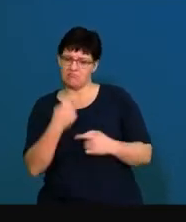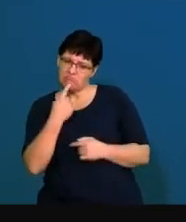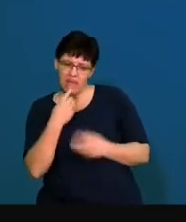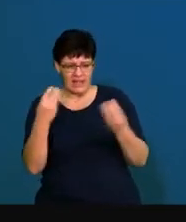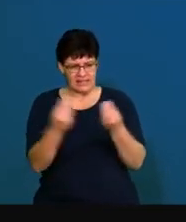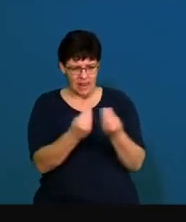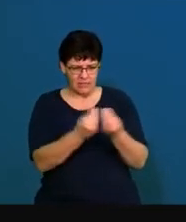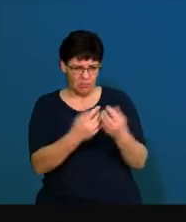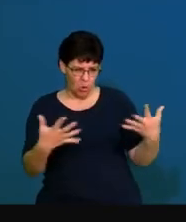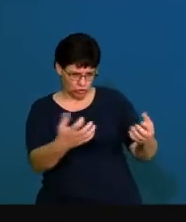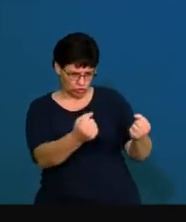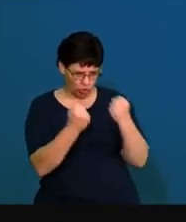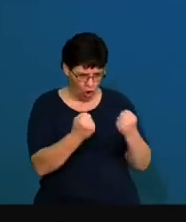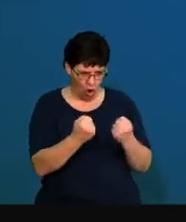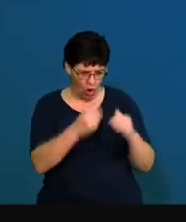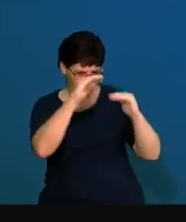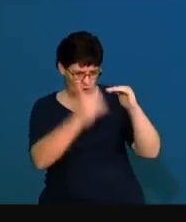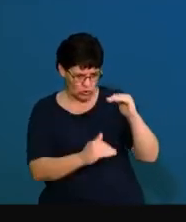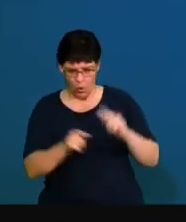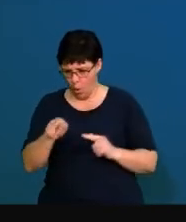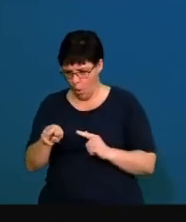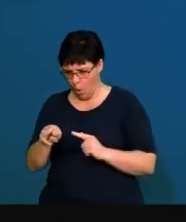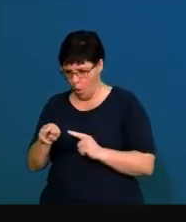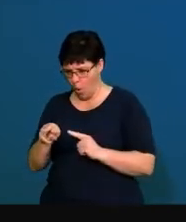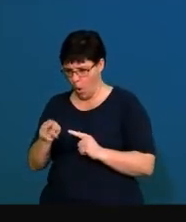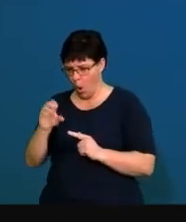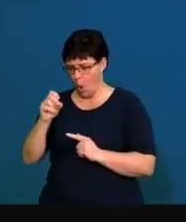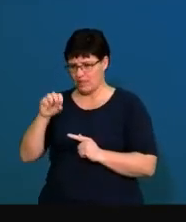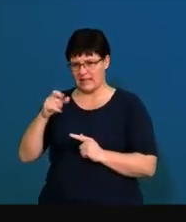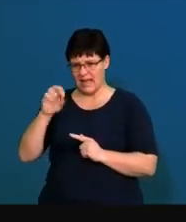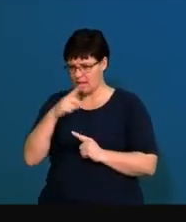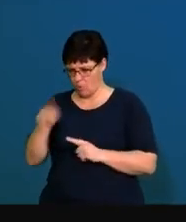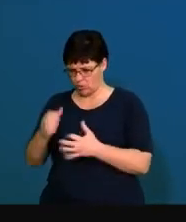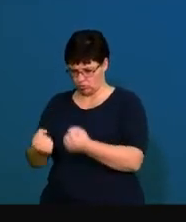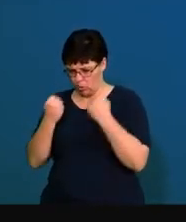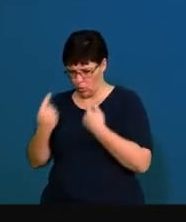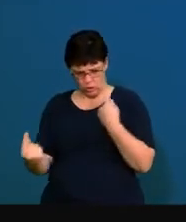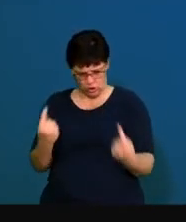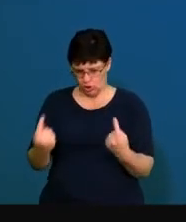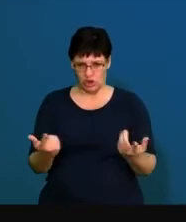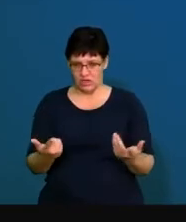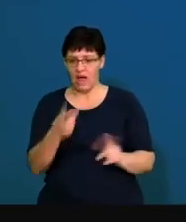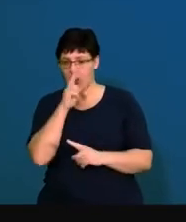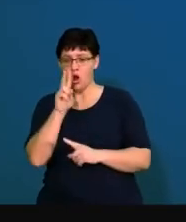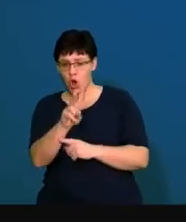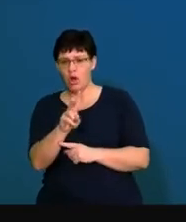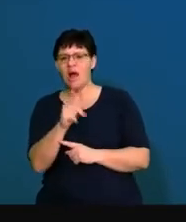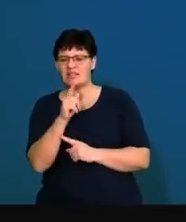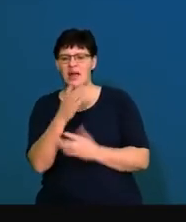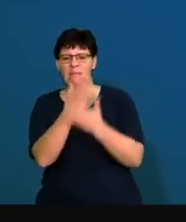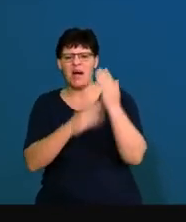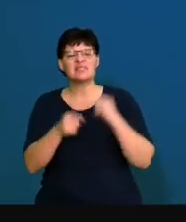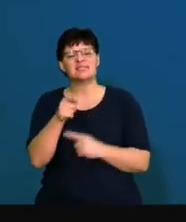as to which substance is a stronger reducing agent or a stronger oxidizing agent. So if you carefully look at this extra, it's